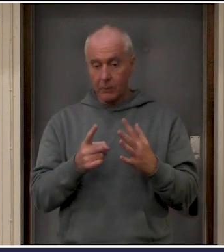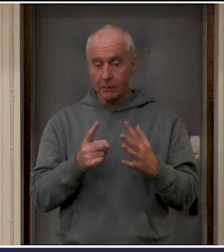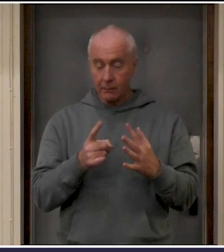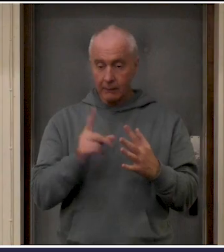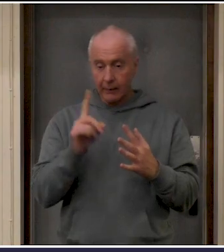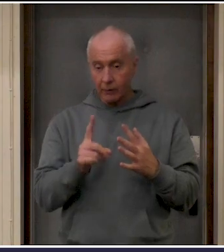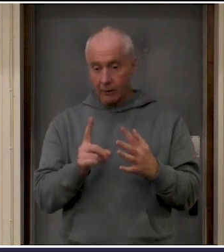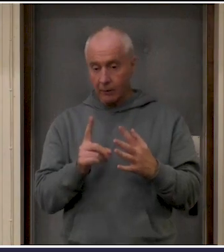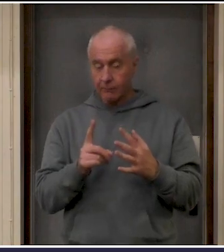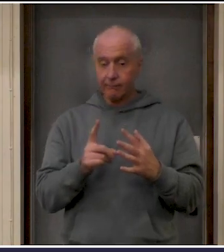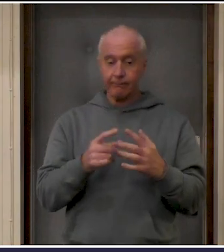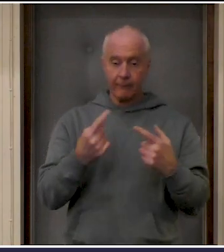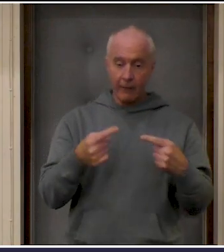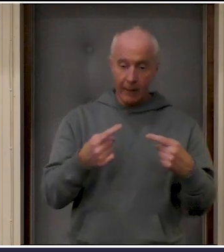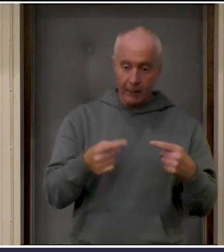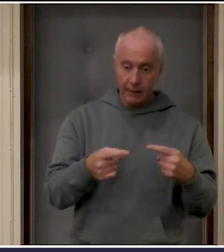High availability.